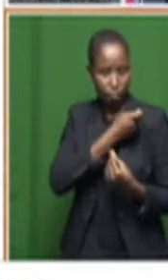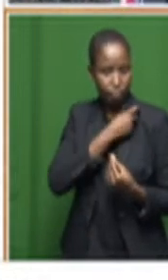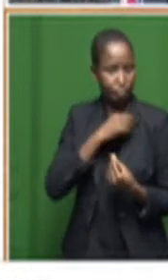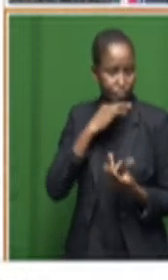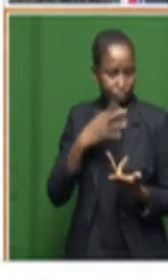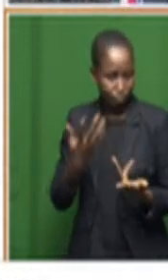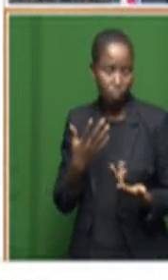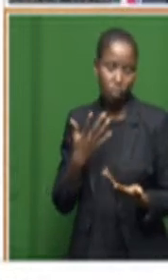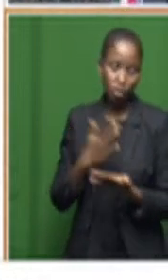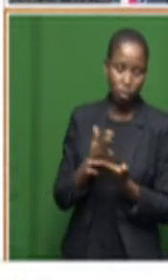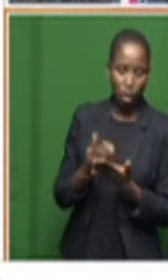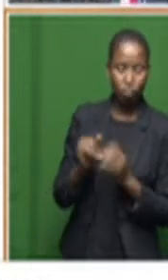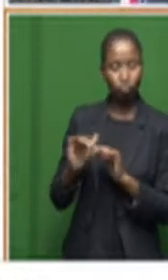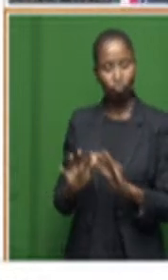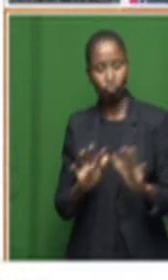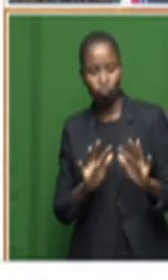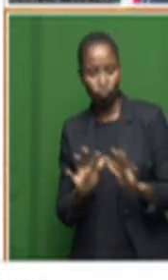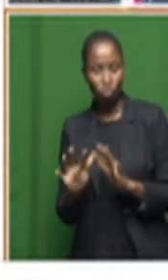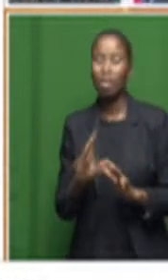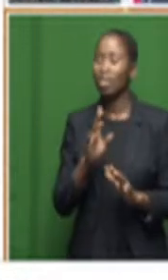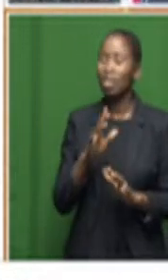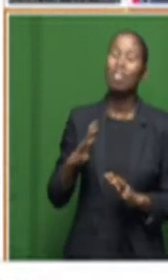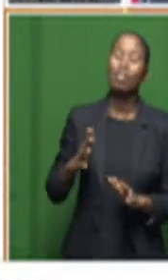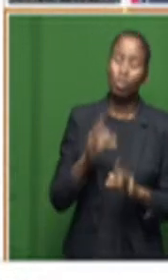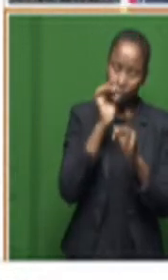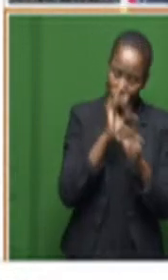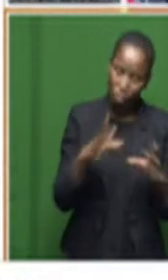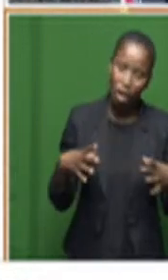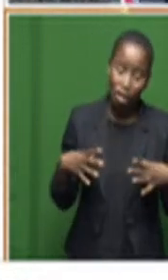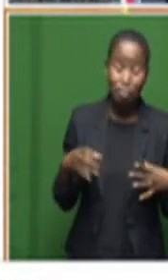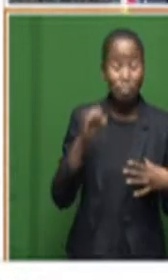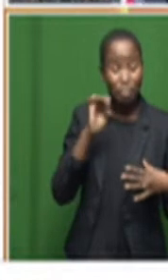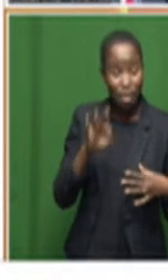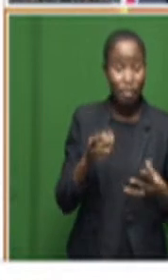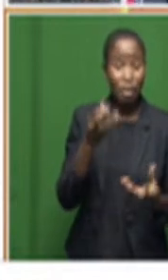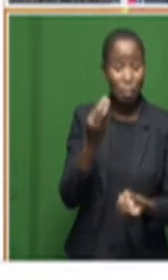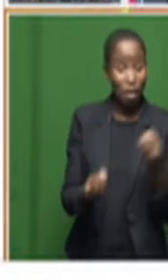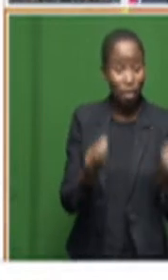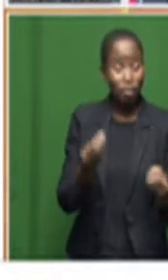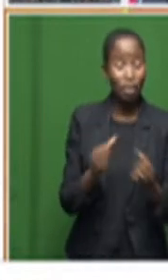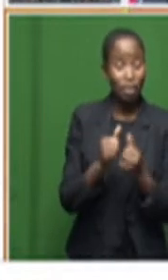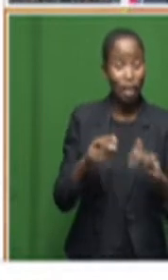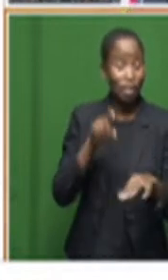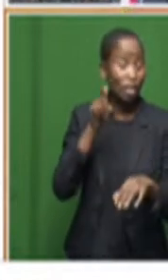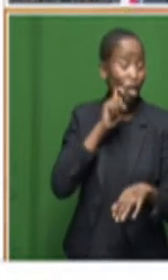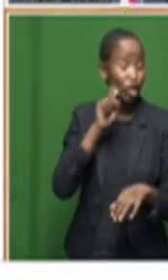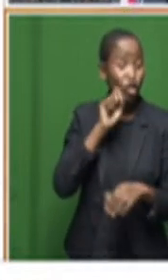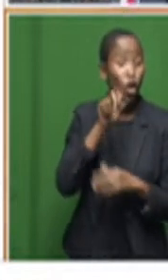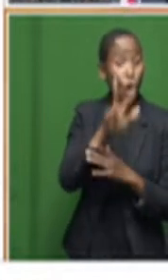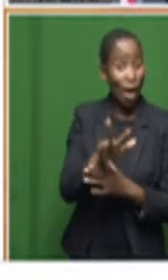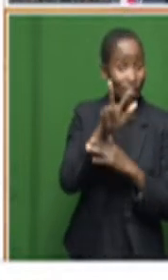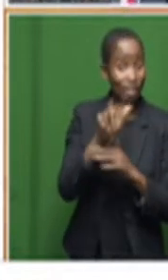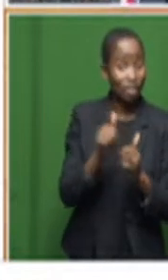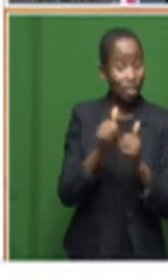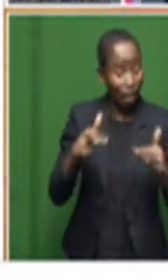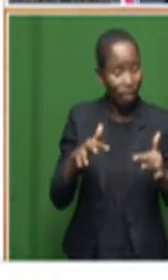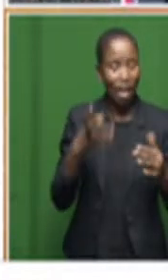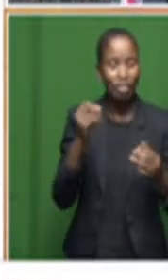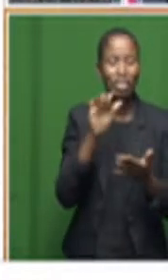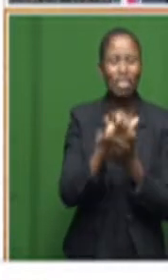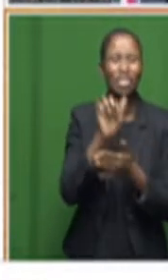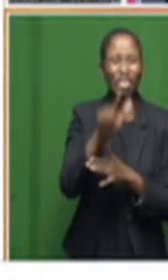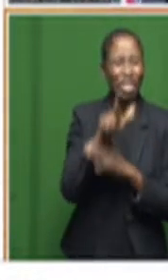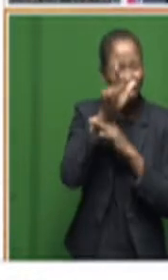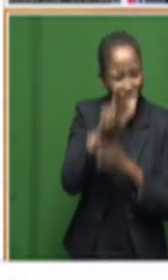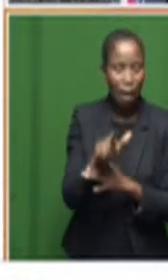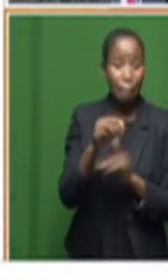my time. But we want to caution people, once the young group of 18 to 34-year-olds arrives, there are 17 million people in